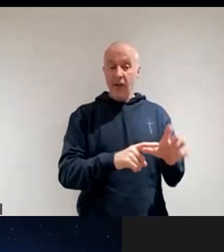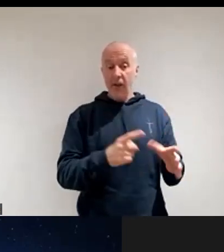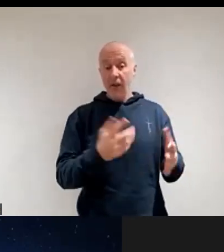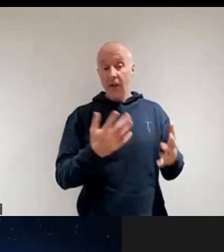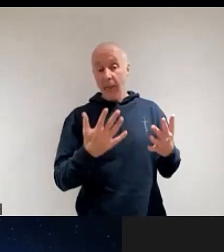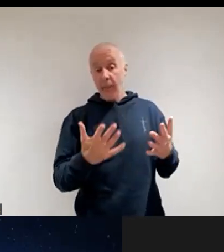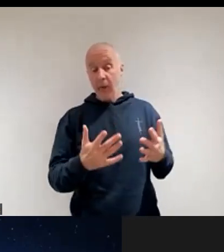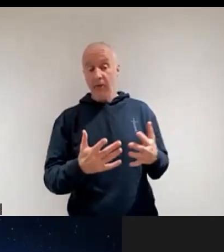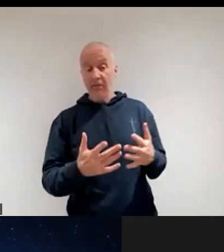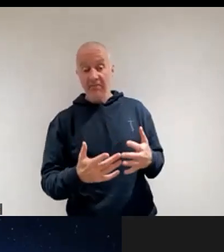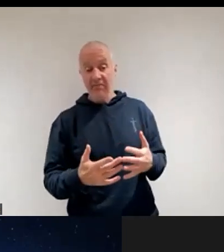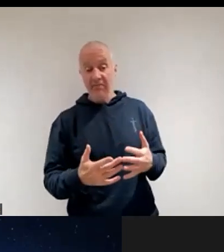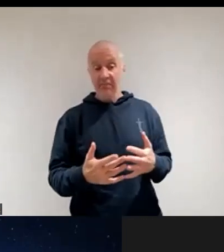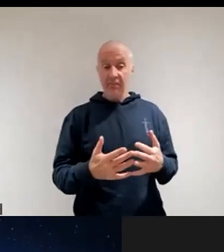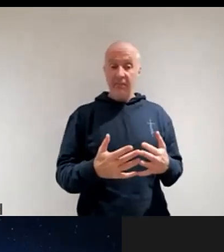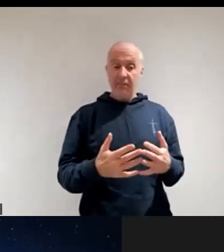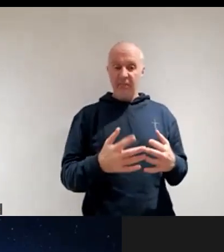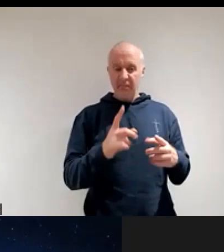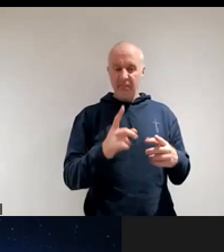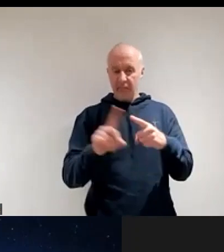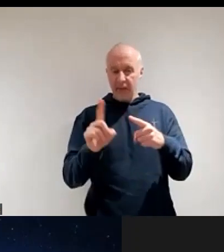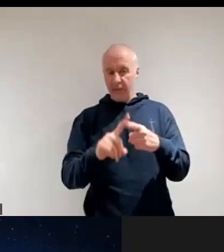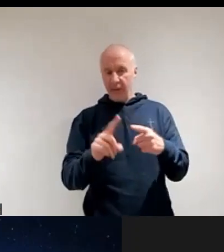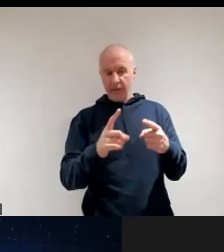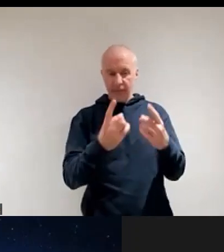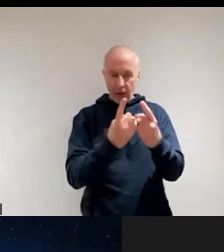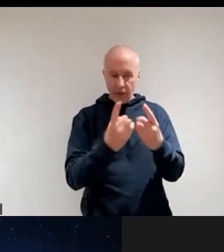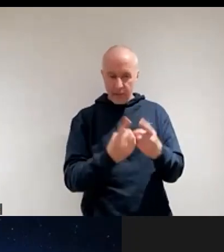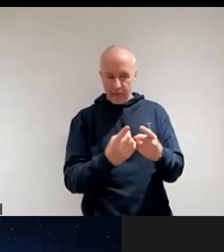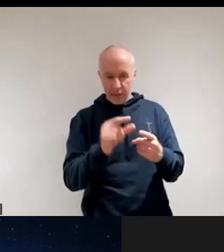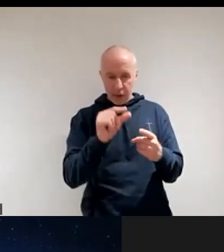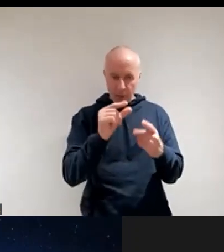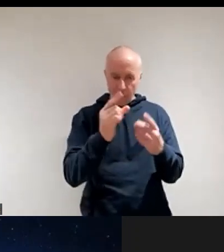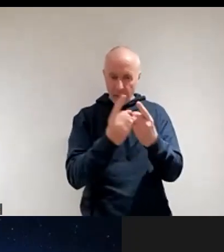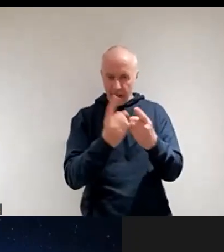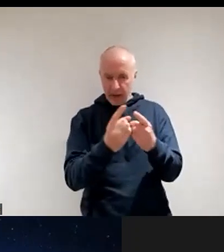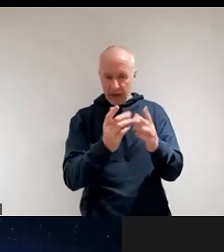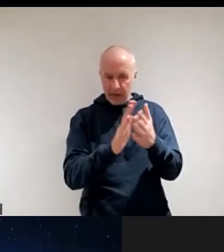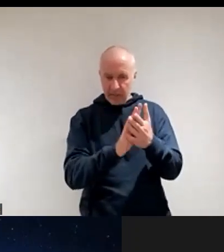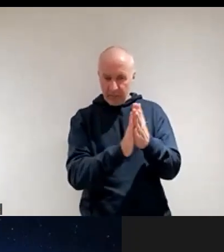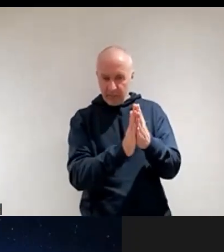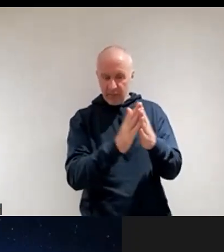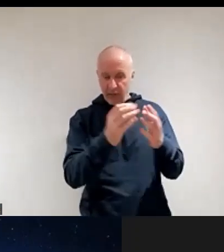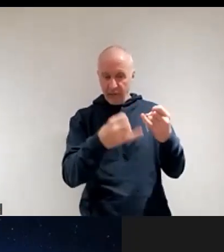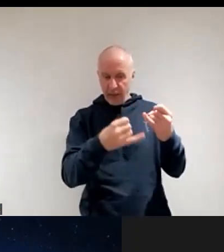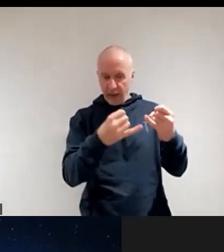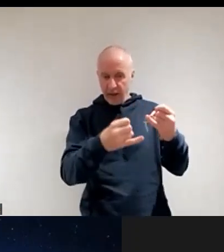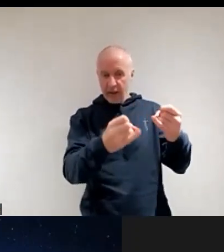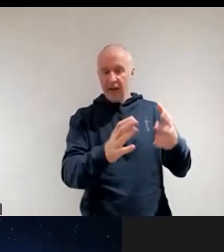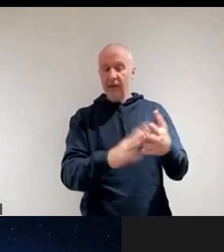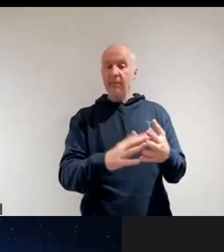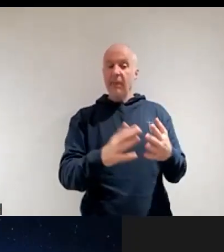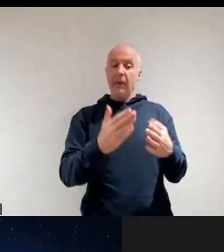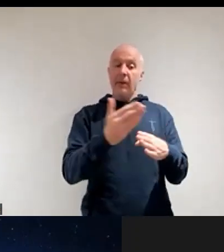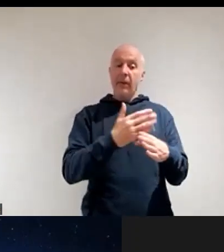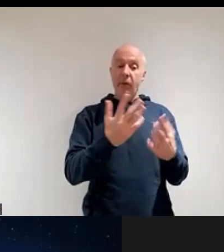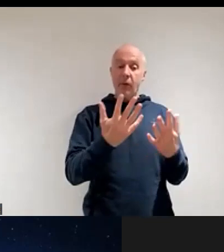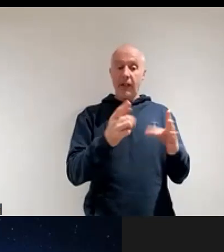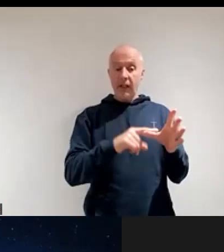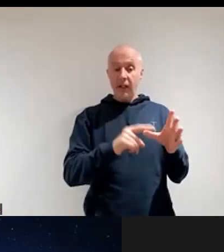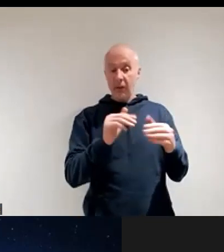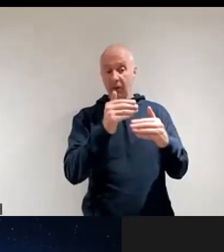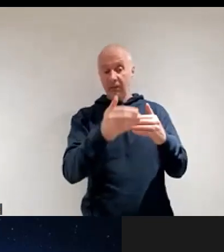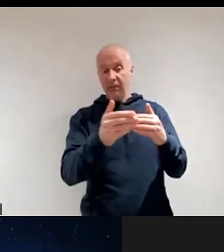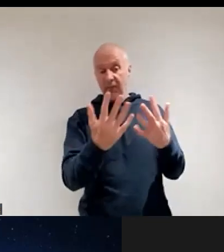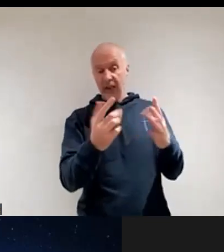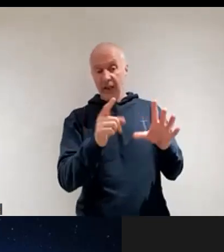necessarily mean that a certain component or certain small things in the charger will not fail within 10 years or post 10 years. And also depending on how